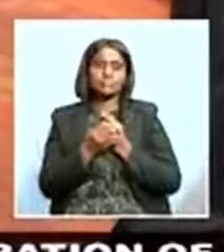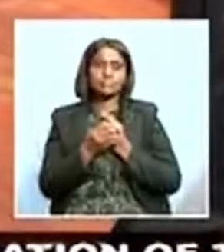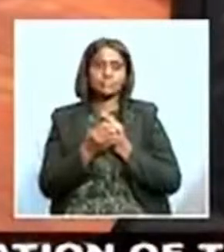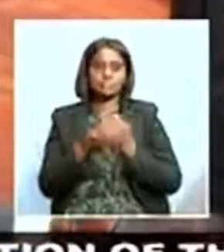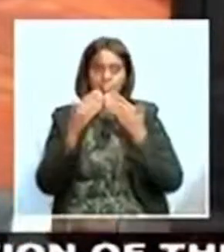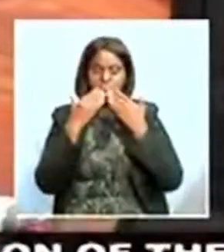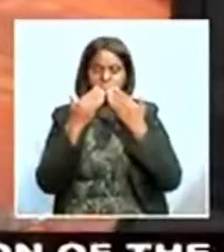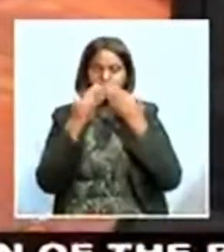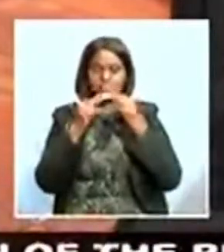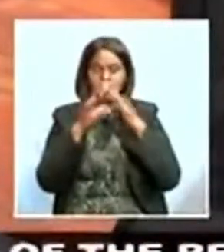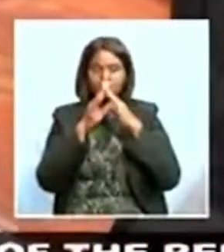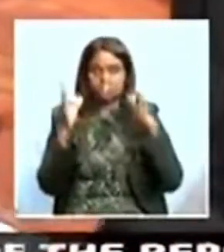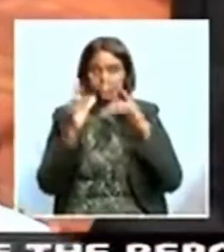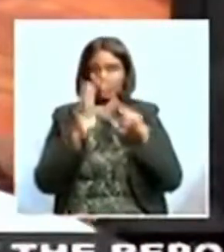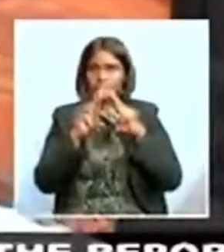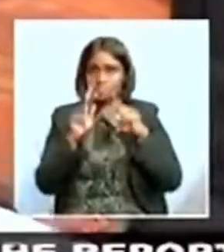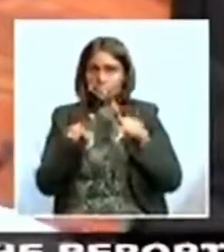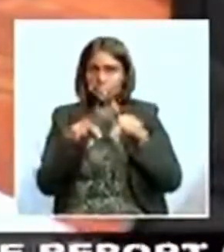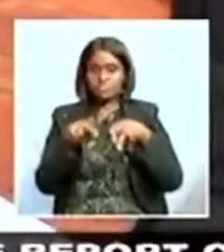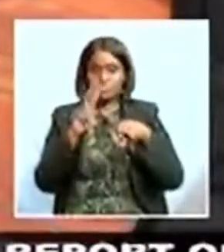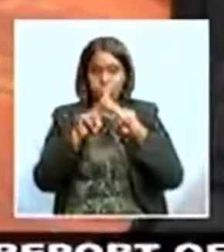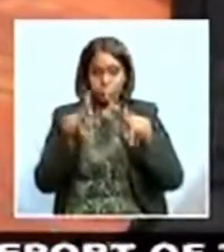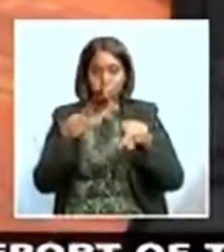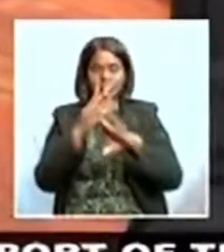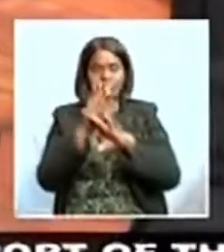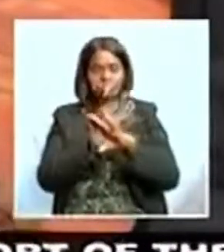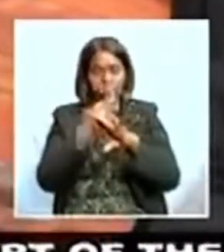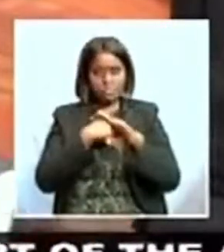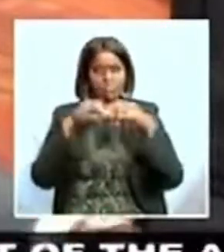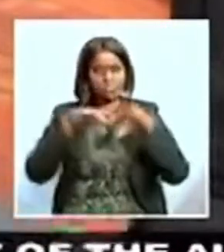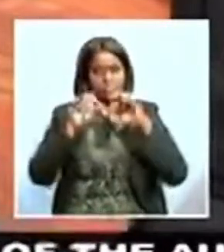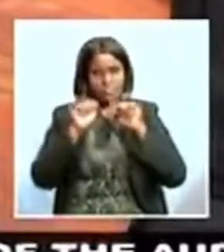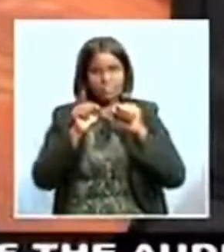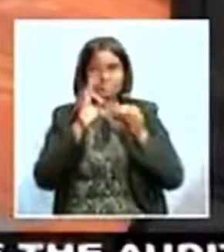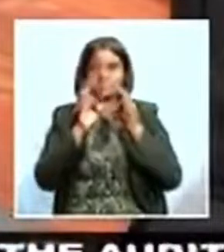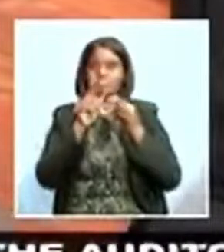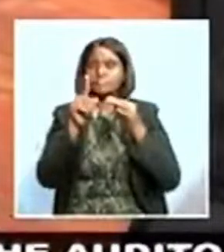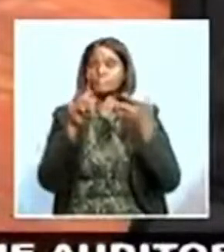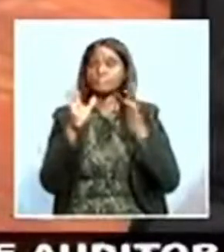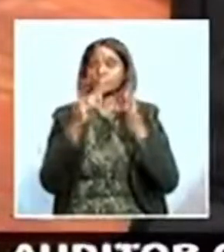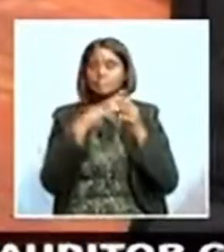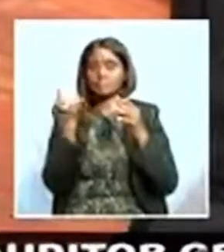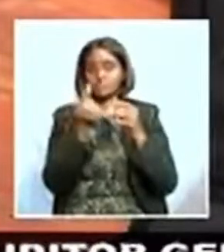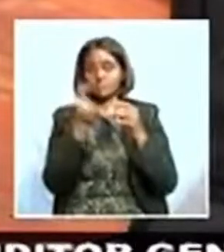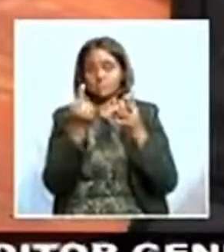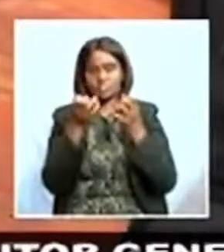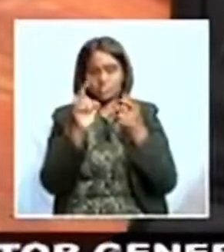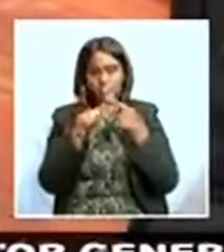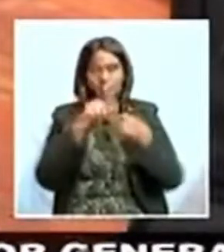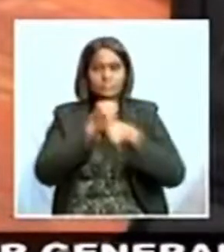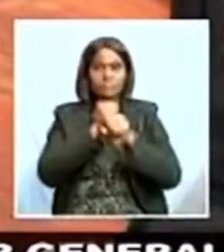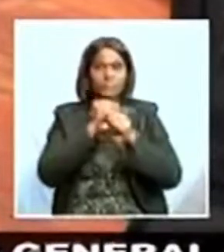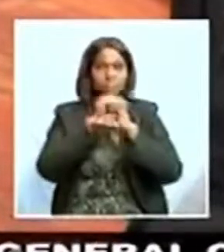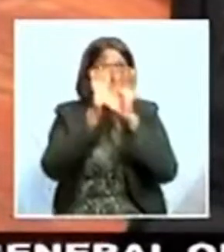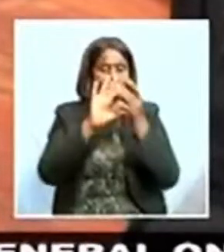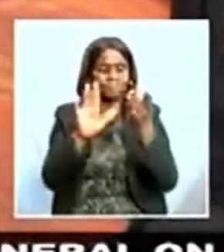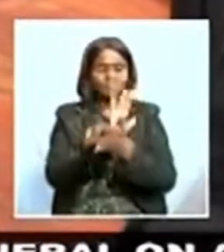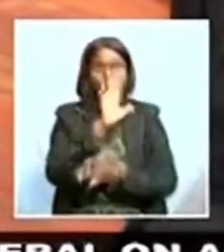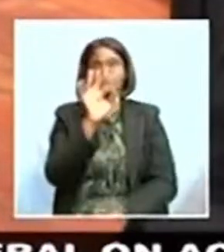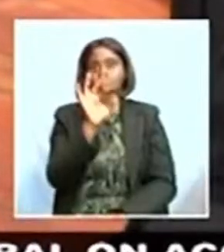Thank you very much, Chair. Chair, before I proceed, if you allow, I would like to make a correction on page